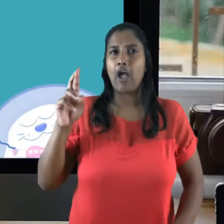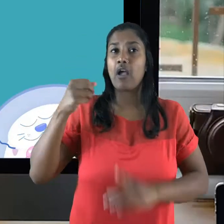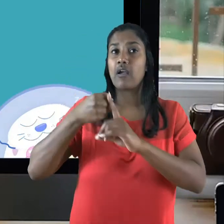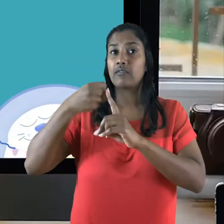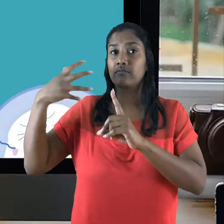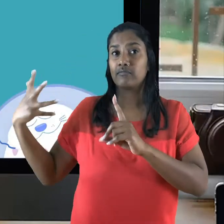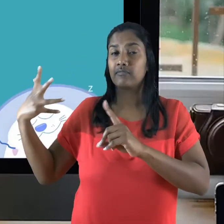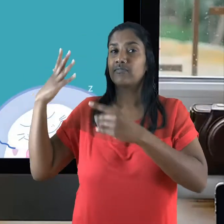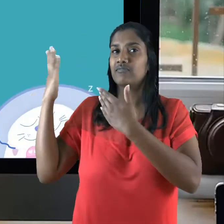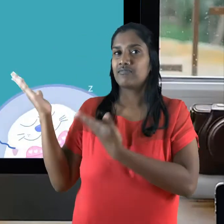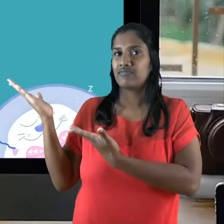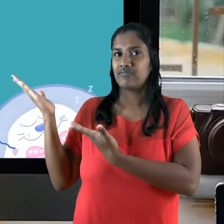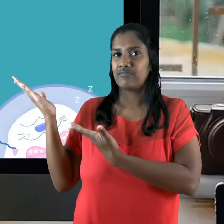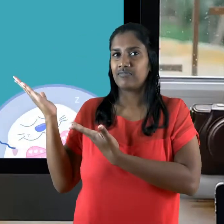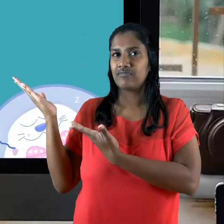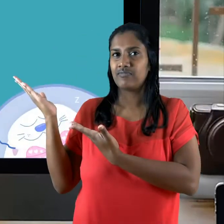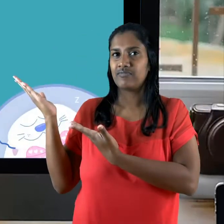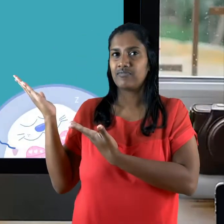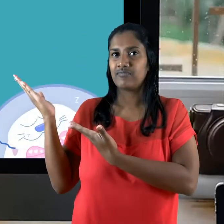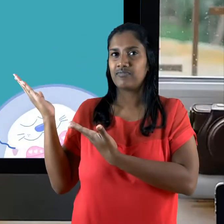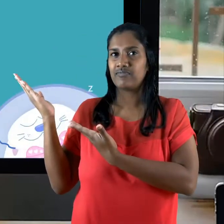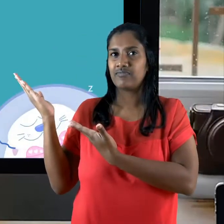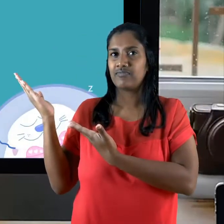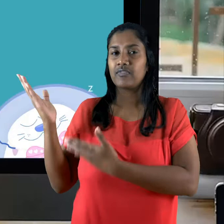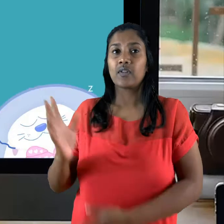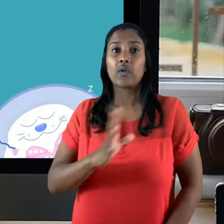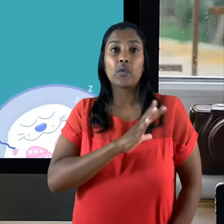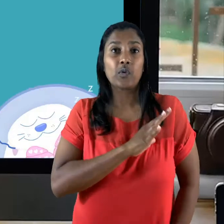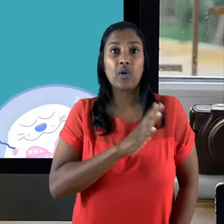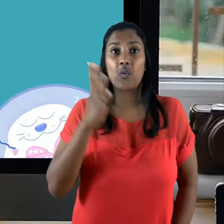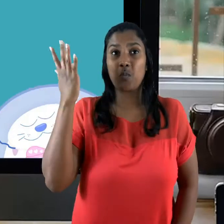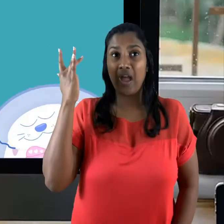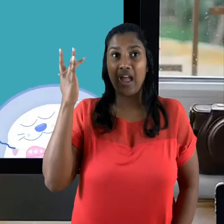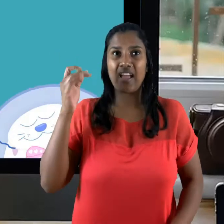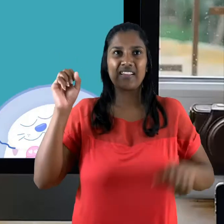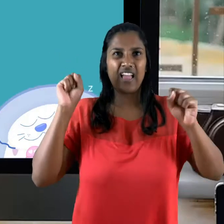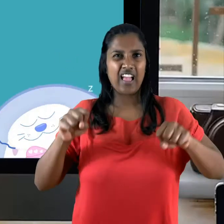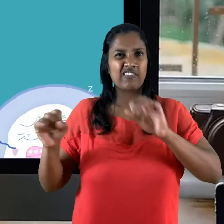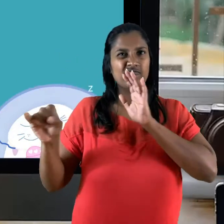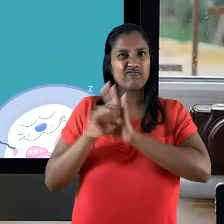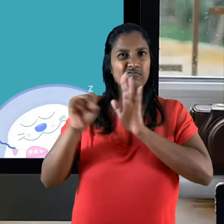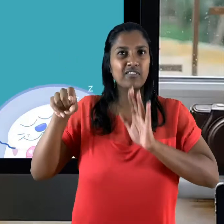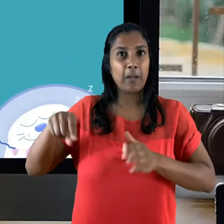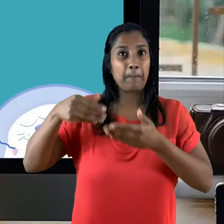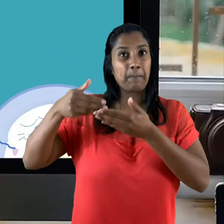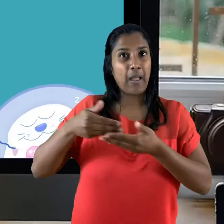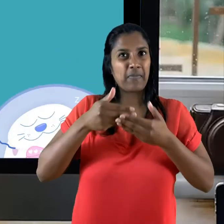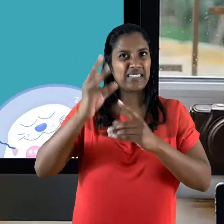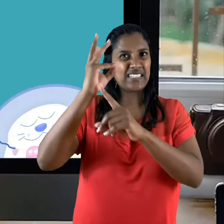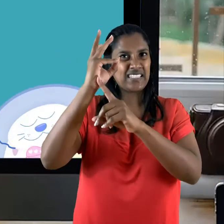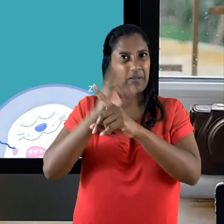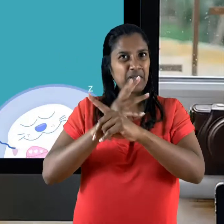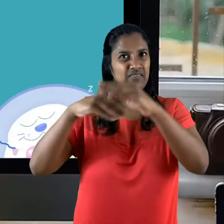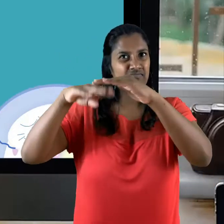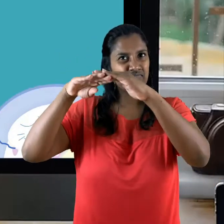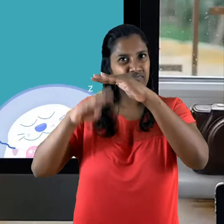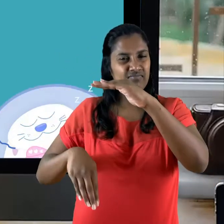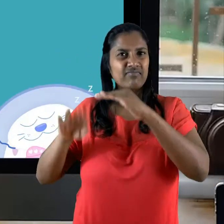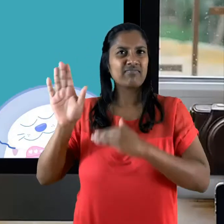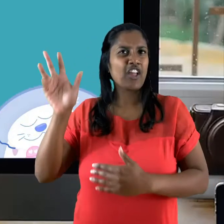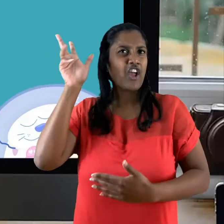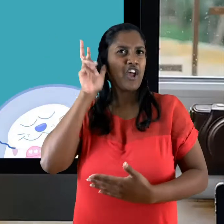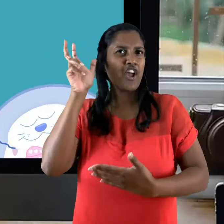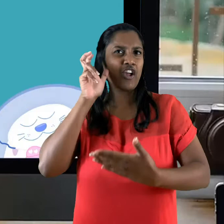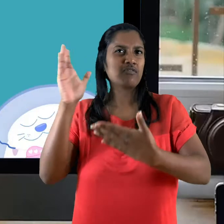ABR stands for Auditory Brainstem Response, and it's the best way to test your child's hearing when they are under the age